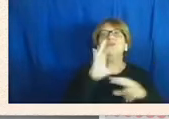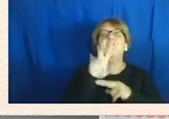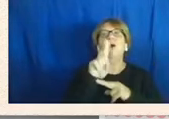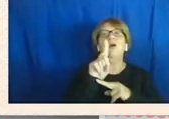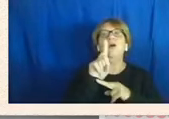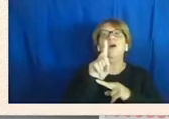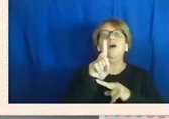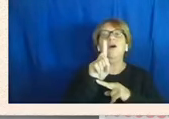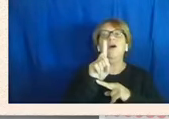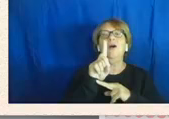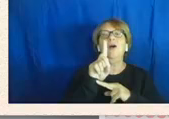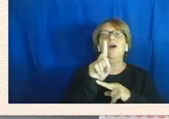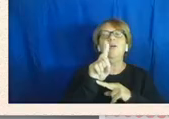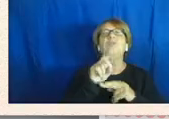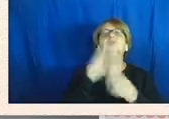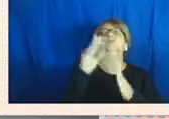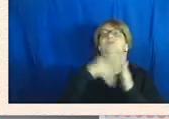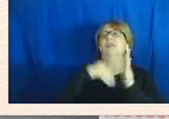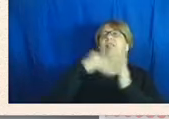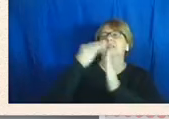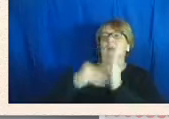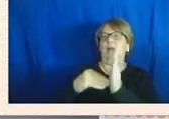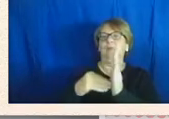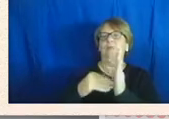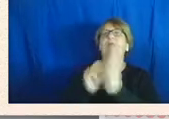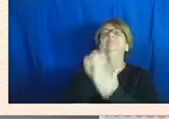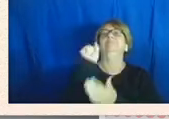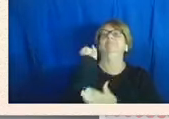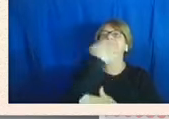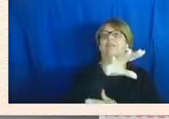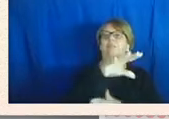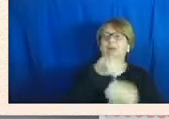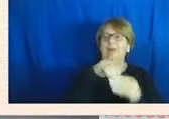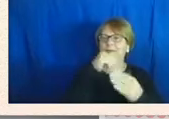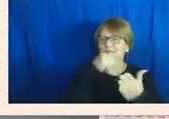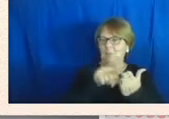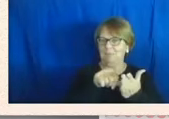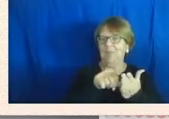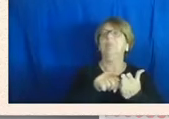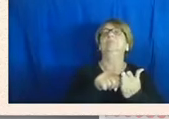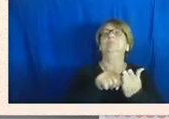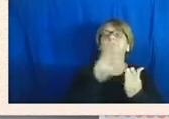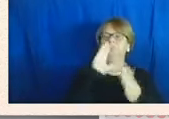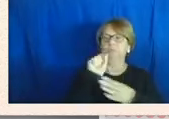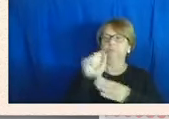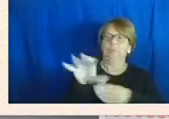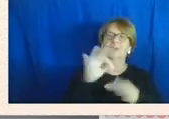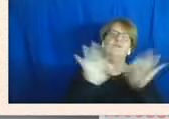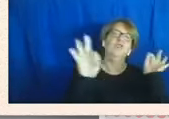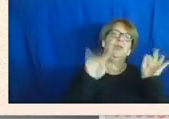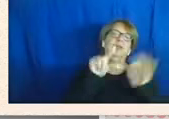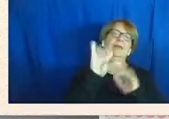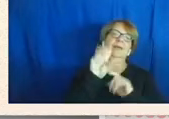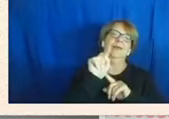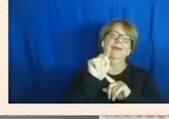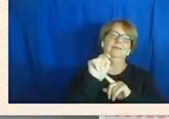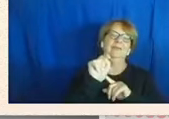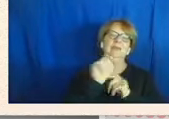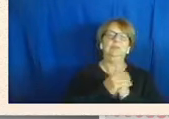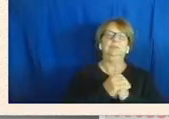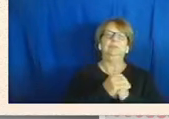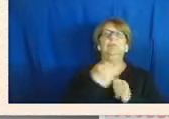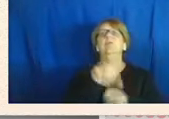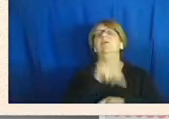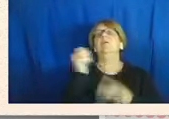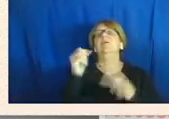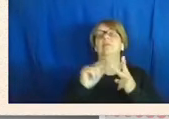those out, send them back to us in the mail, and we will get you a free gift while supplies last. The other thing about those that's good to remember